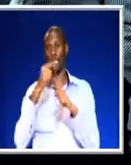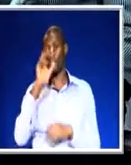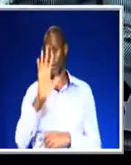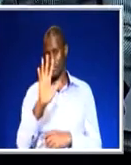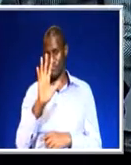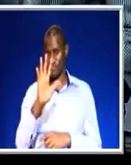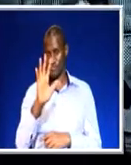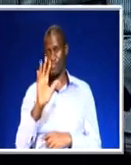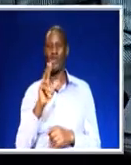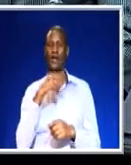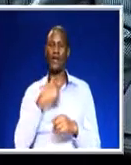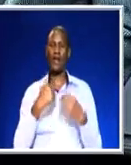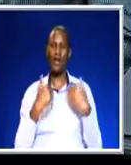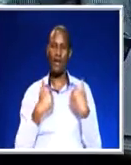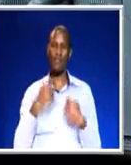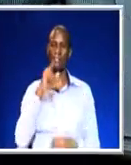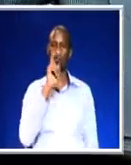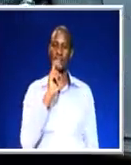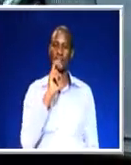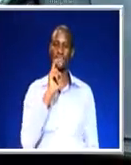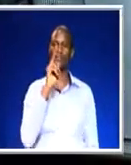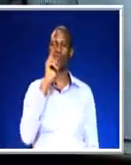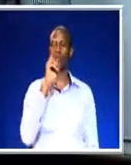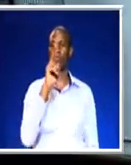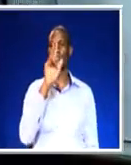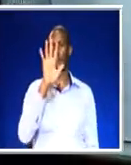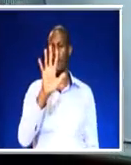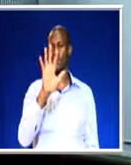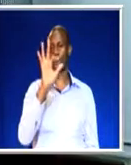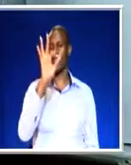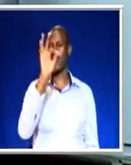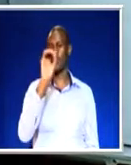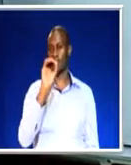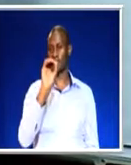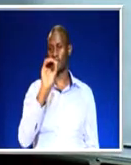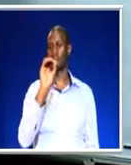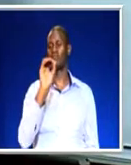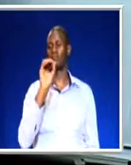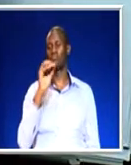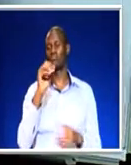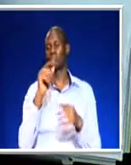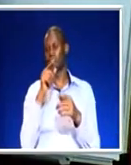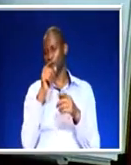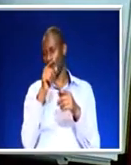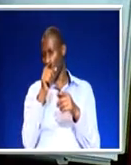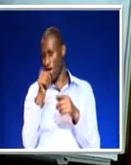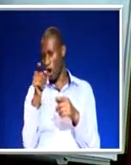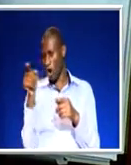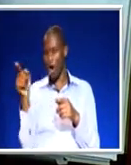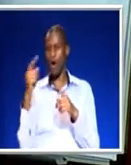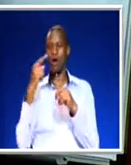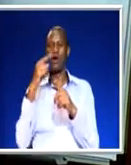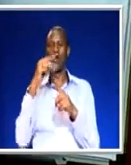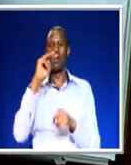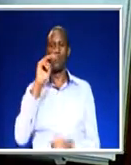We can have 20, 25, 30. All those, we refer to them as